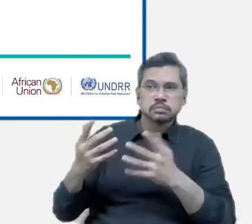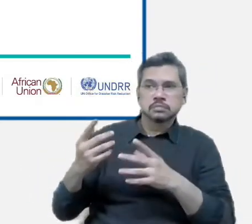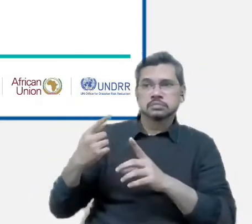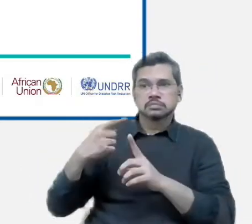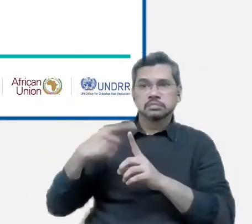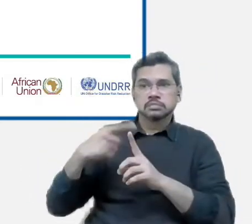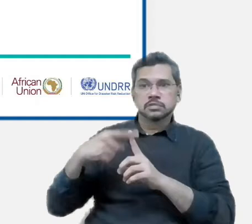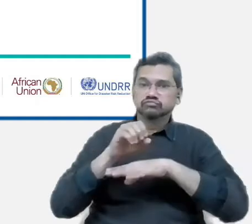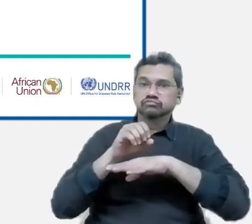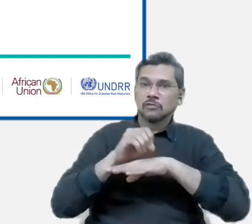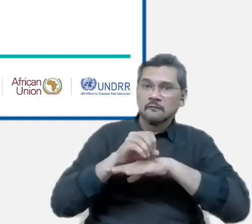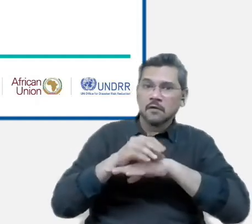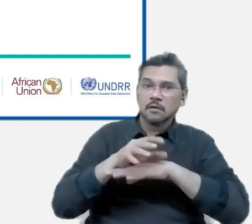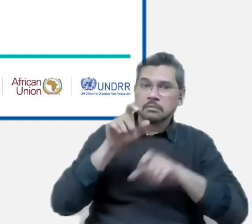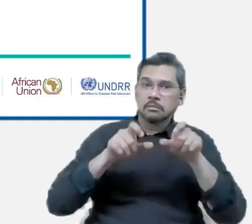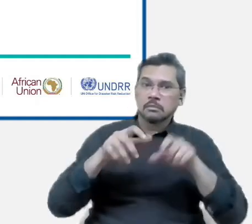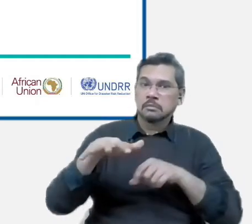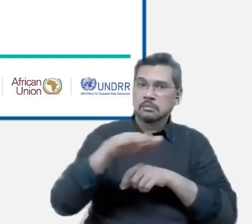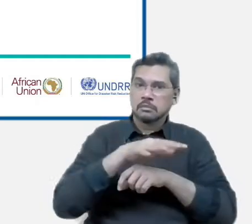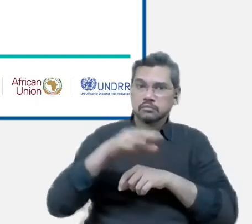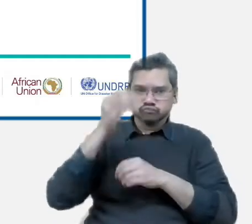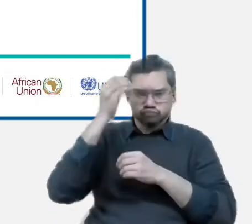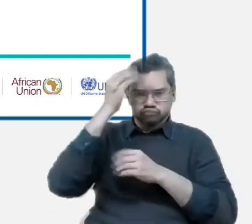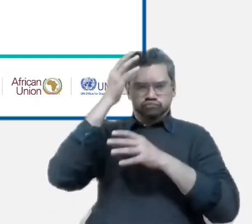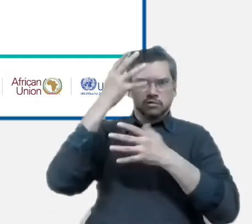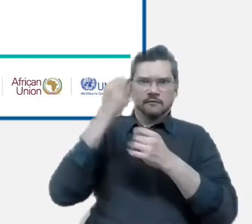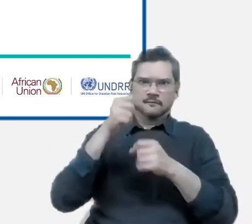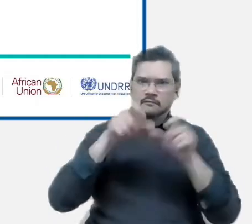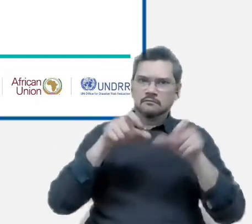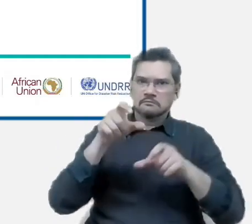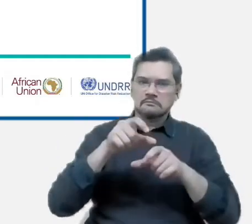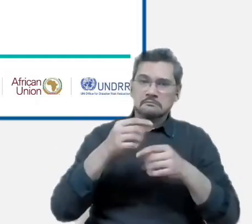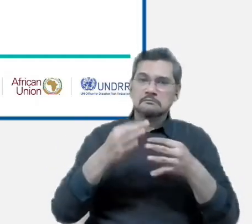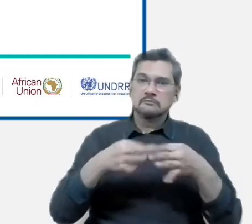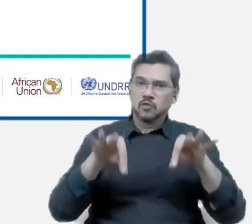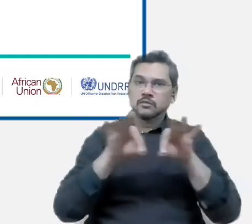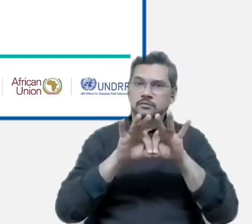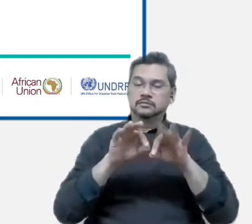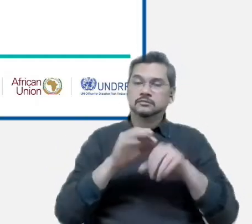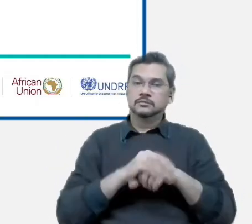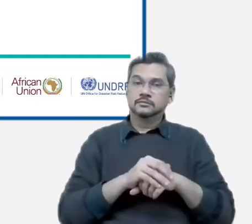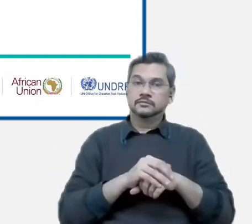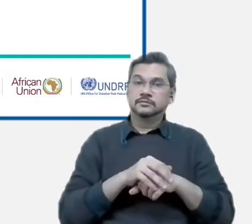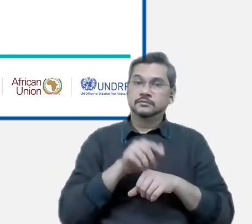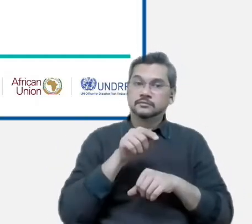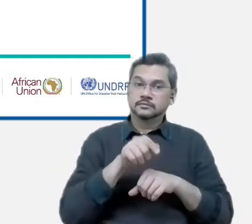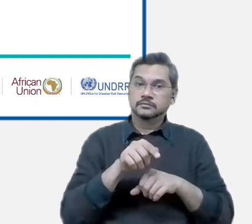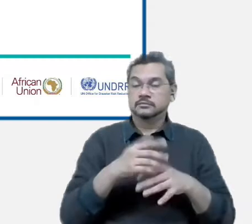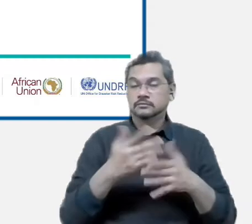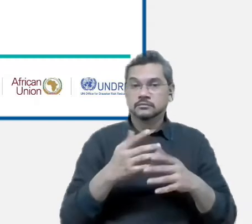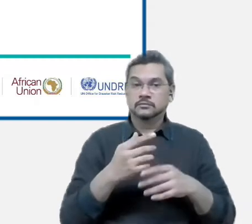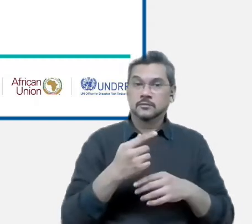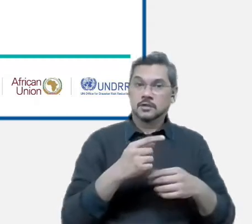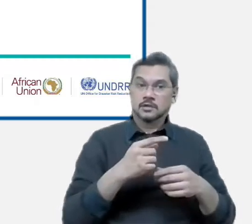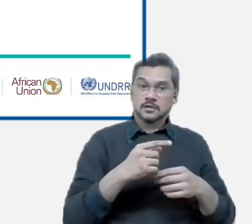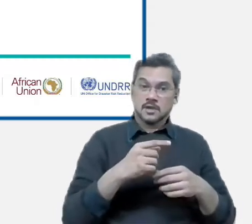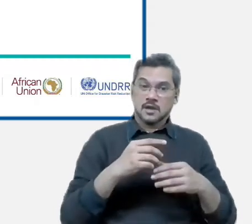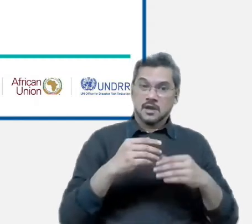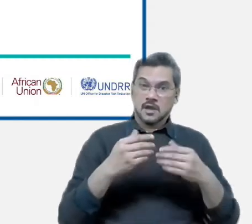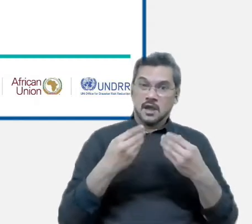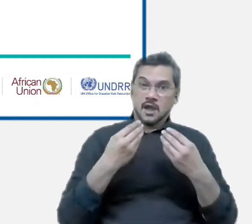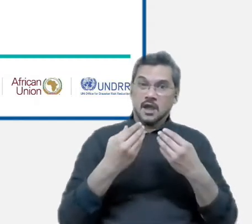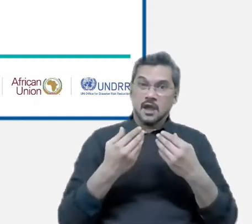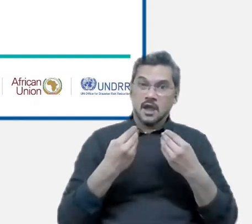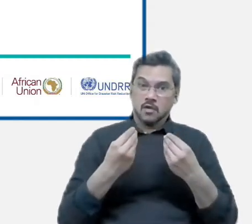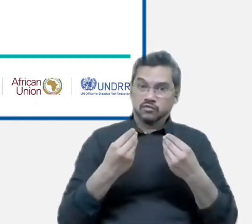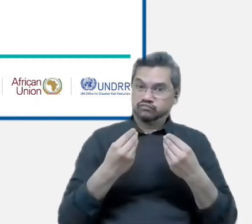With that regard, also, IGAD provides 2 things. One is the co-production part of it, where member states would be called in